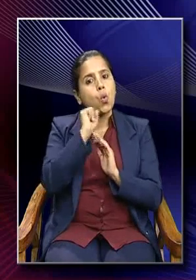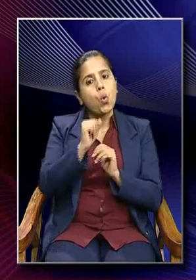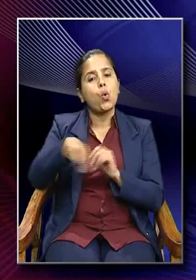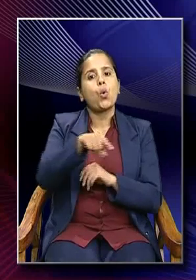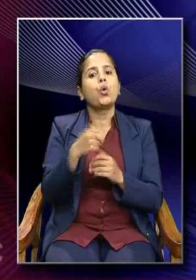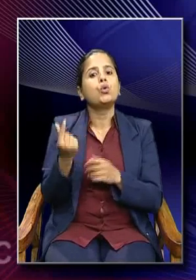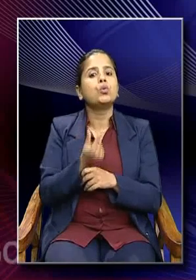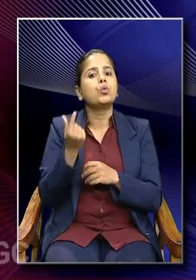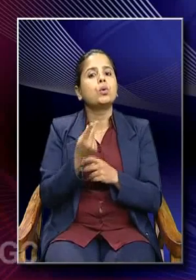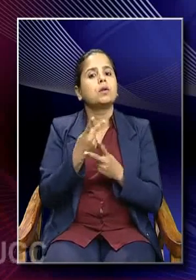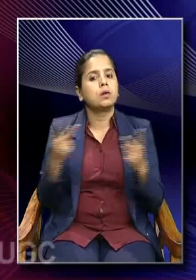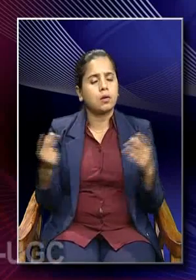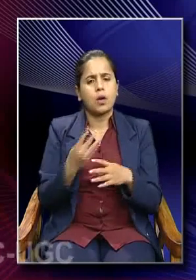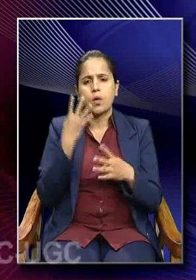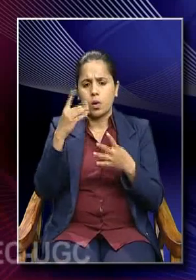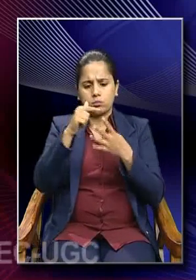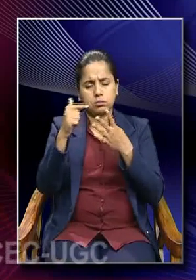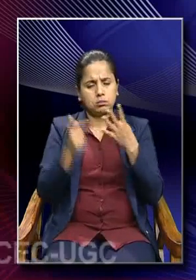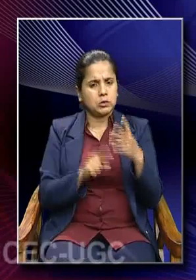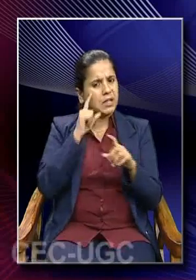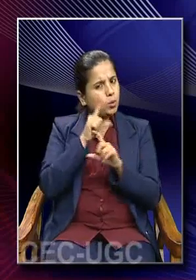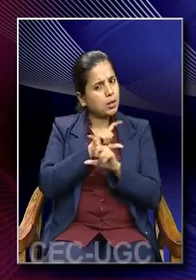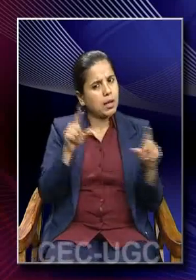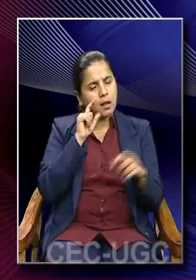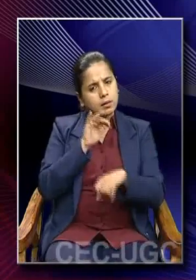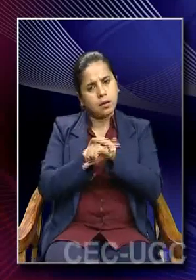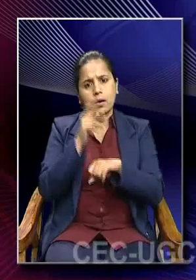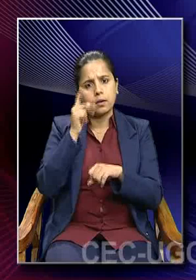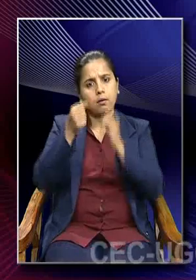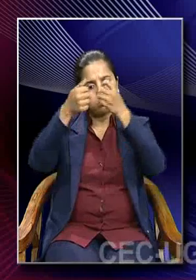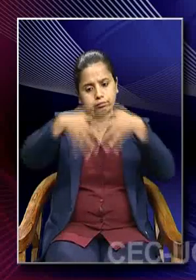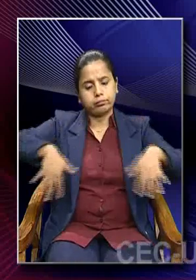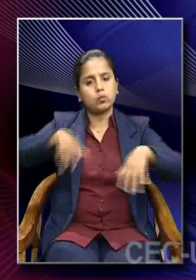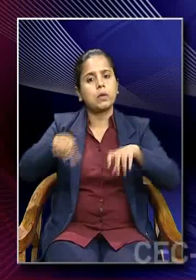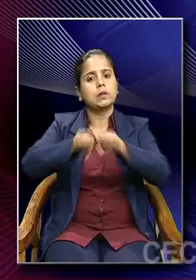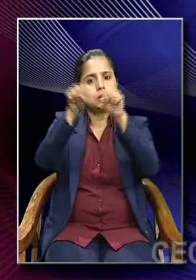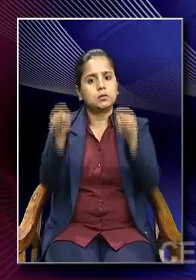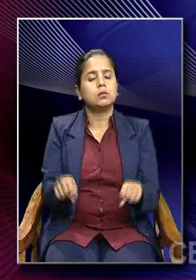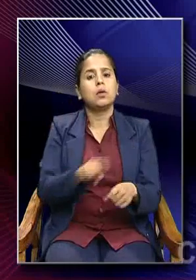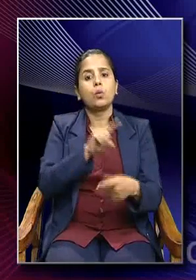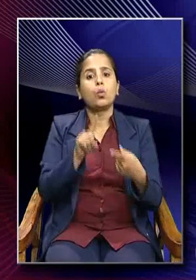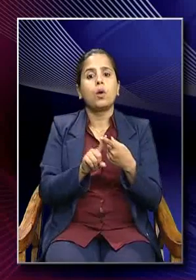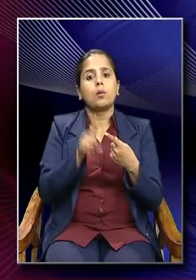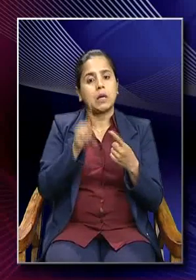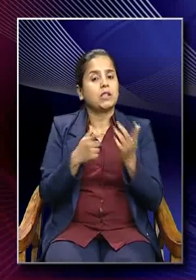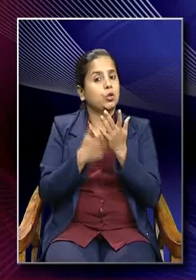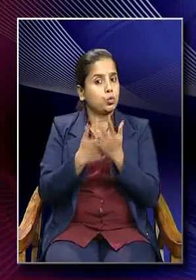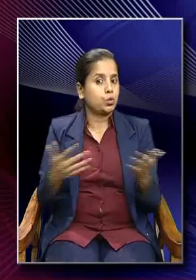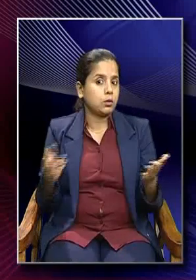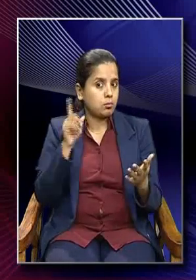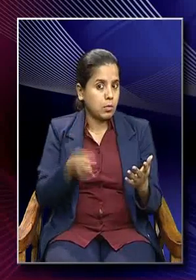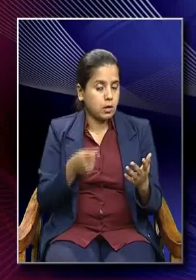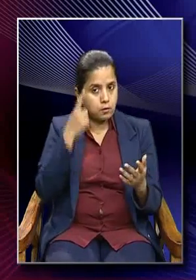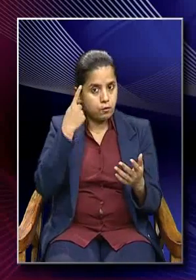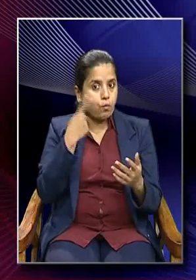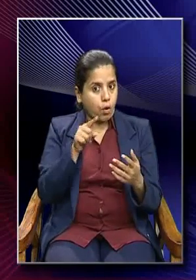four factors clearly determine the decentralized energy system. One needs to have resources, first